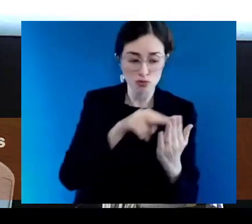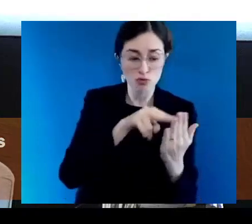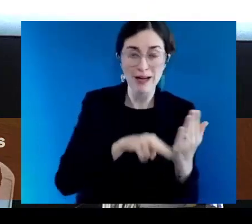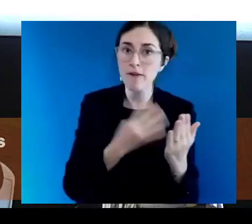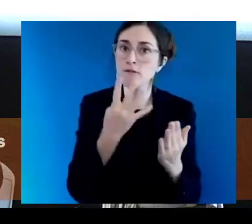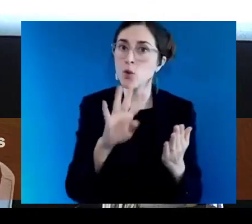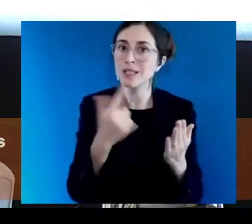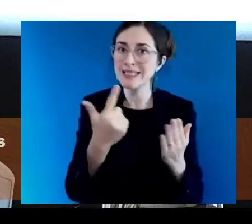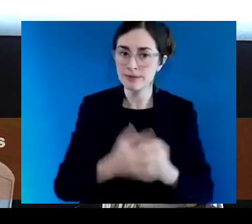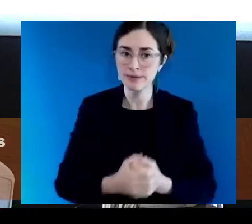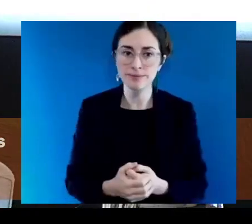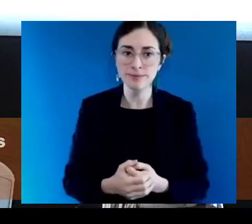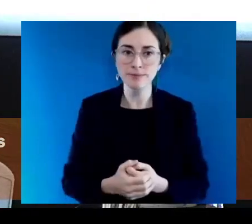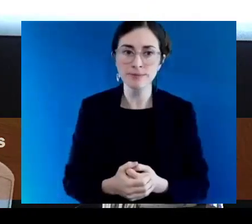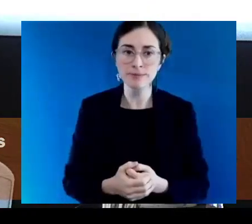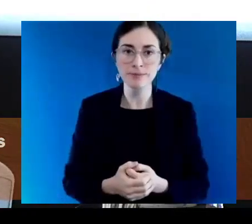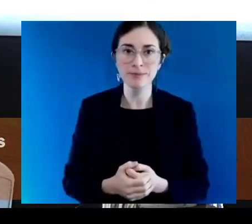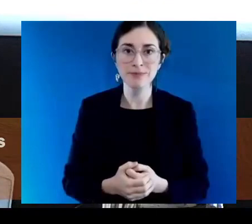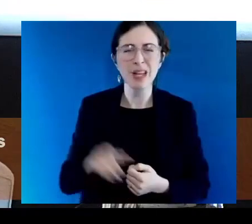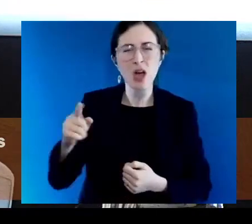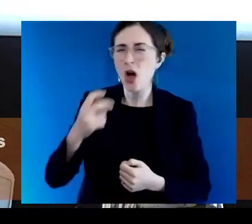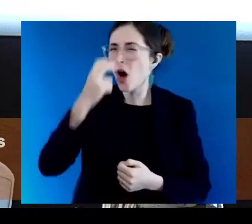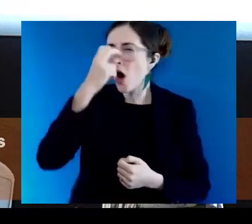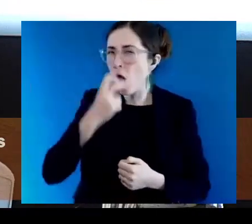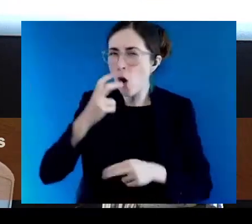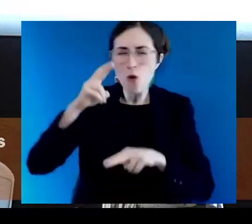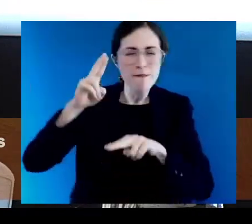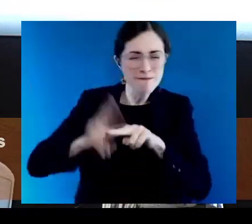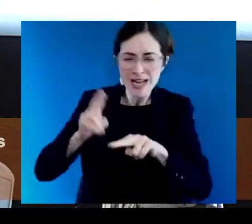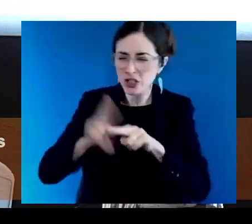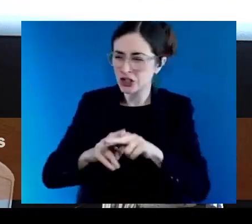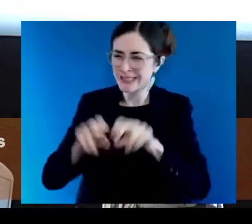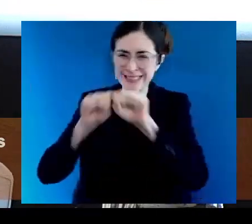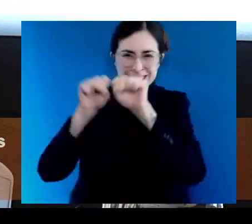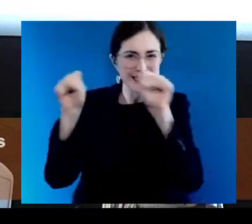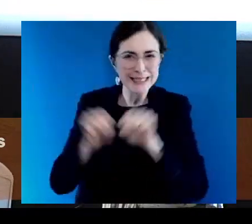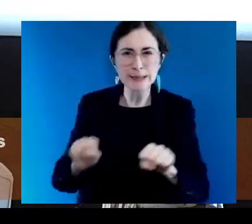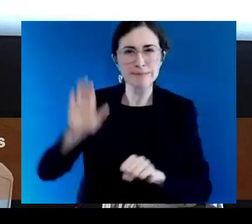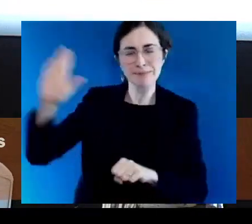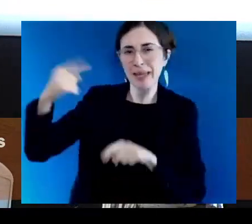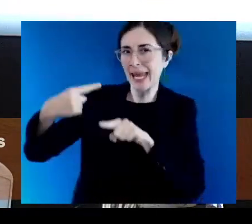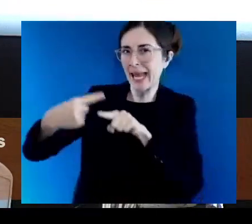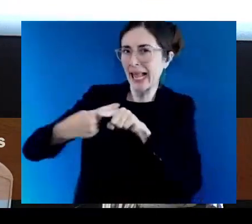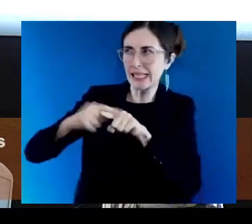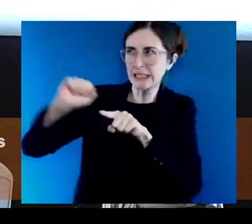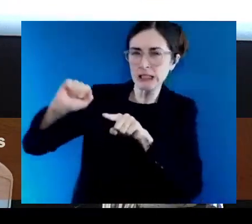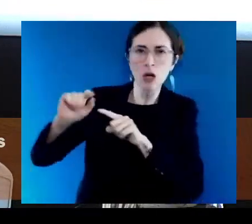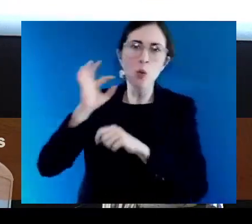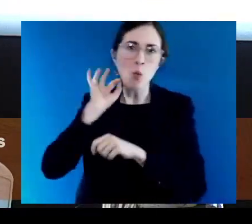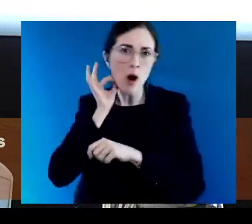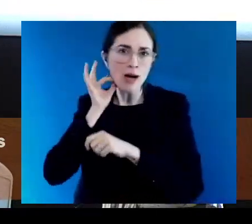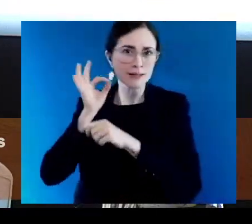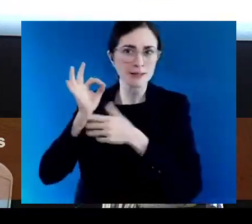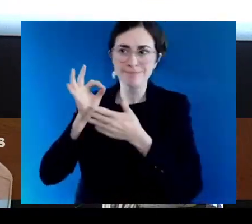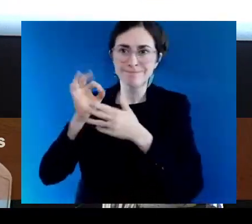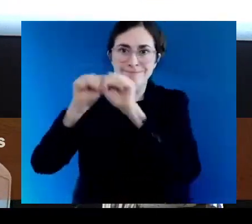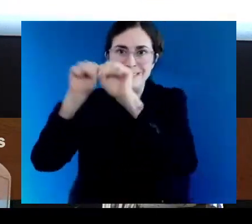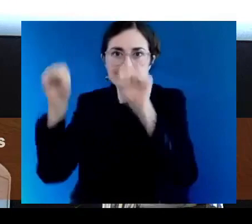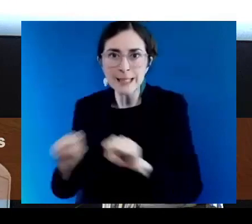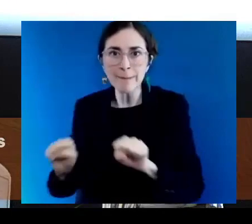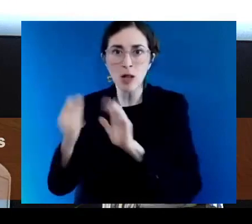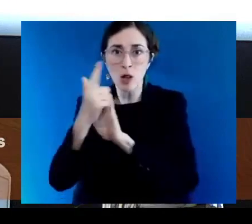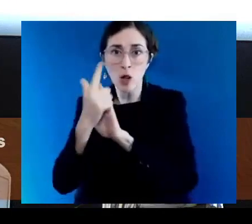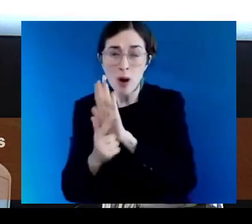legacy of the colonial structures I outlined above continue today. The state of Victoria continues to maintain ownership of